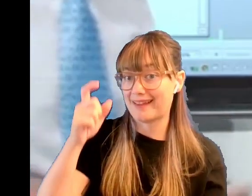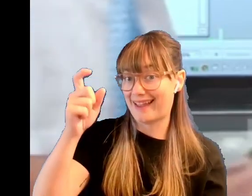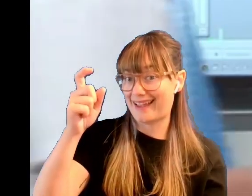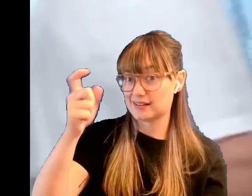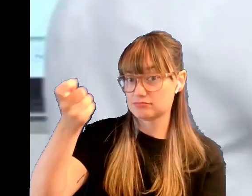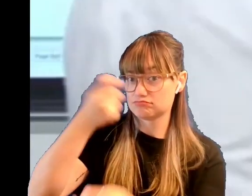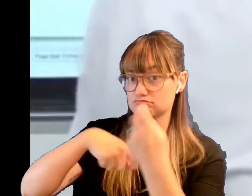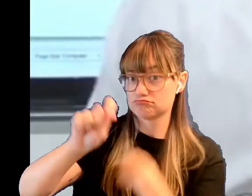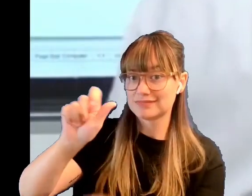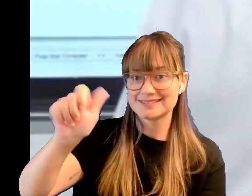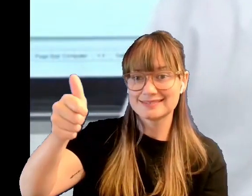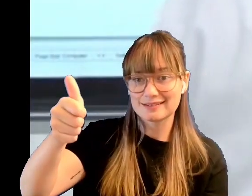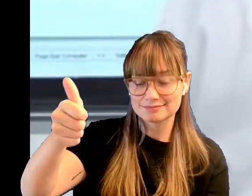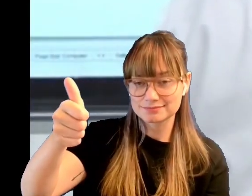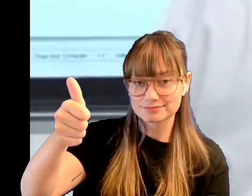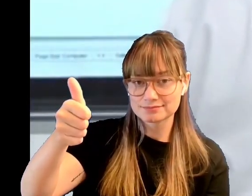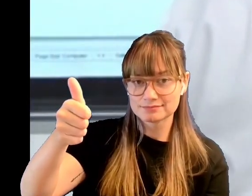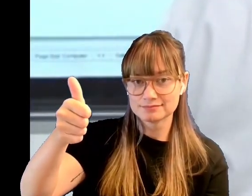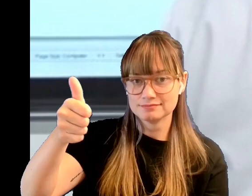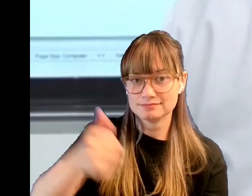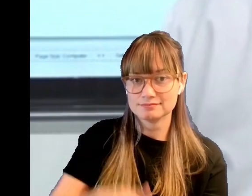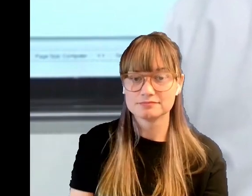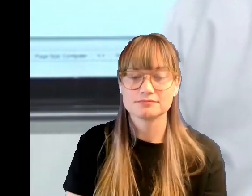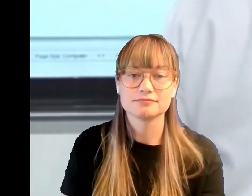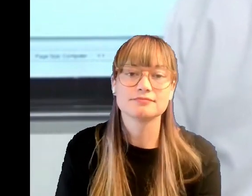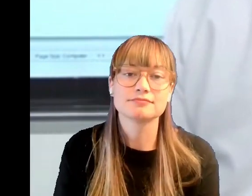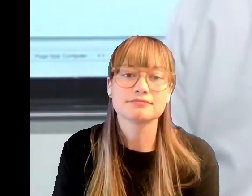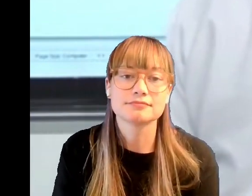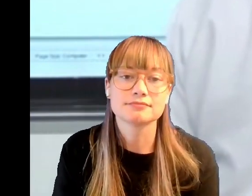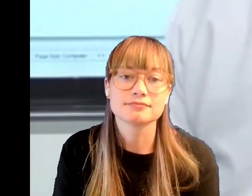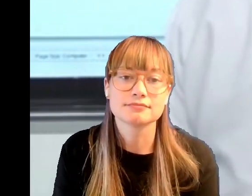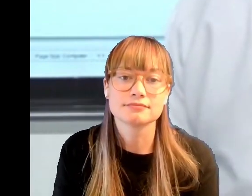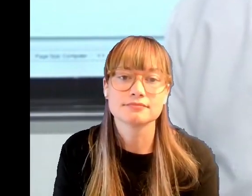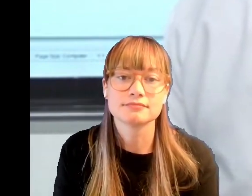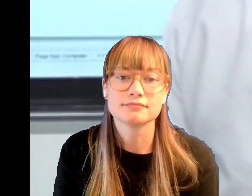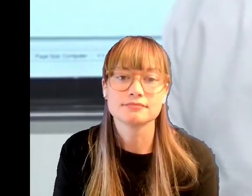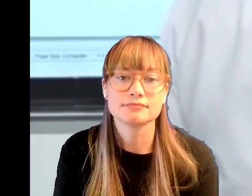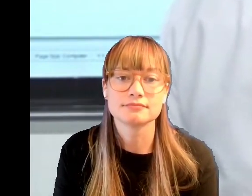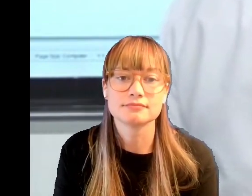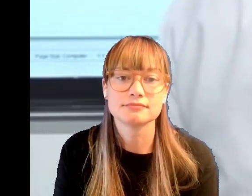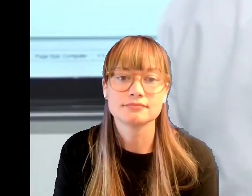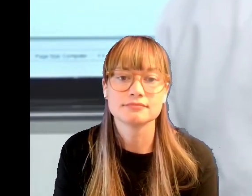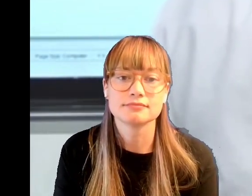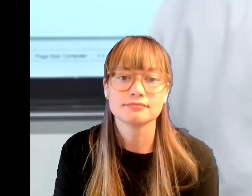10 into the formula. I need to calculate f of 10.